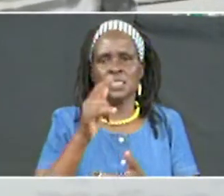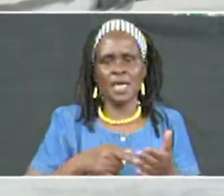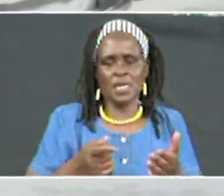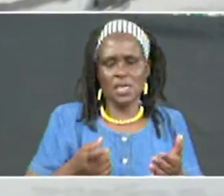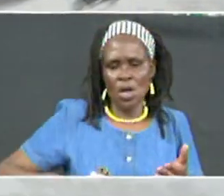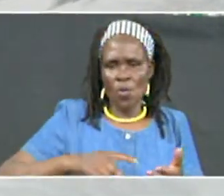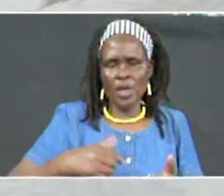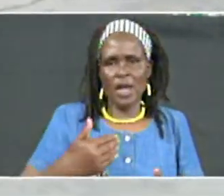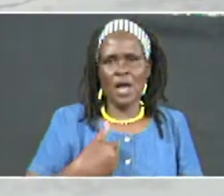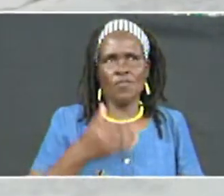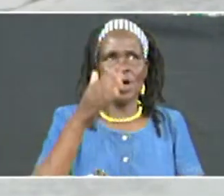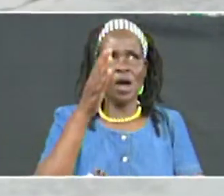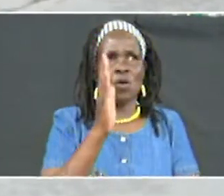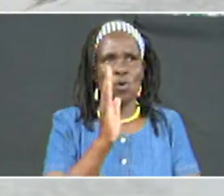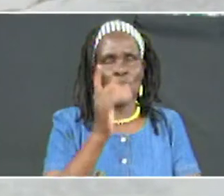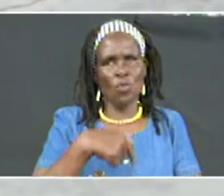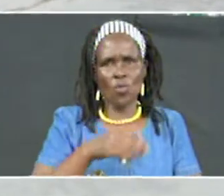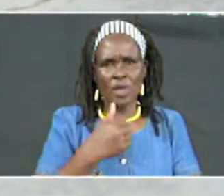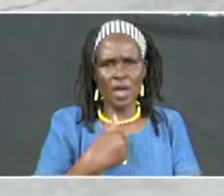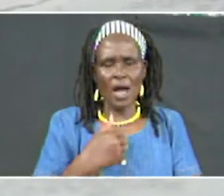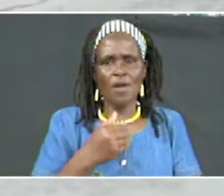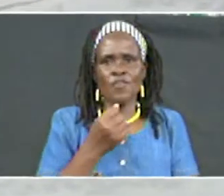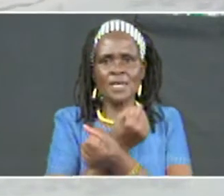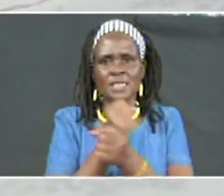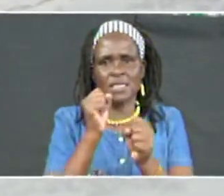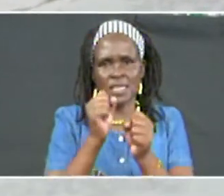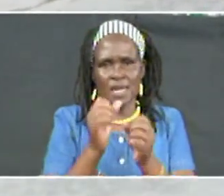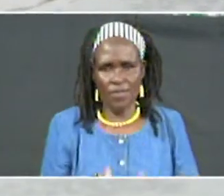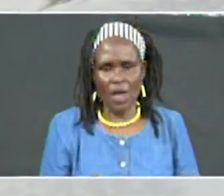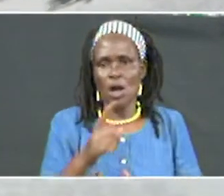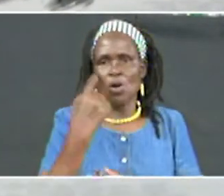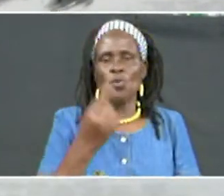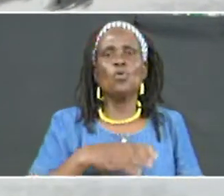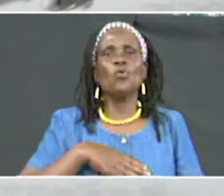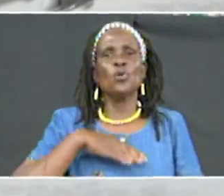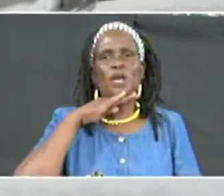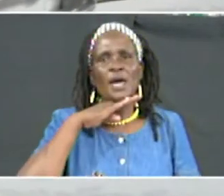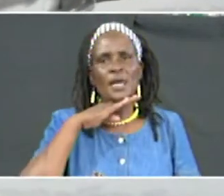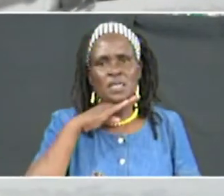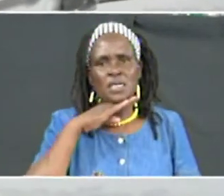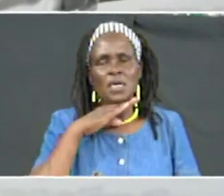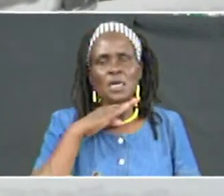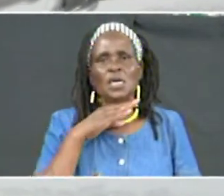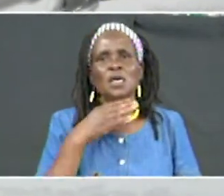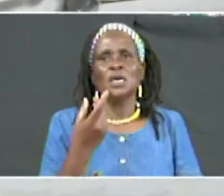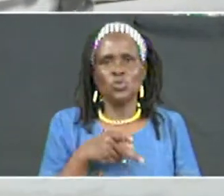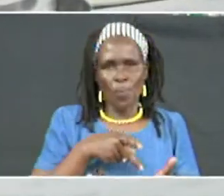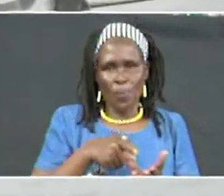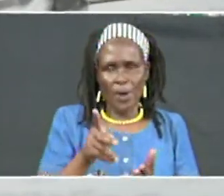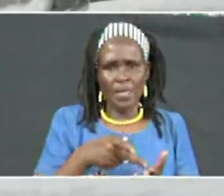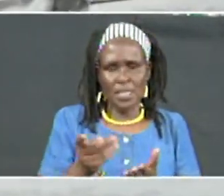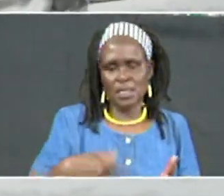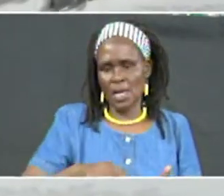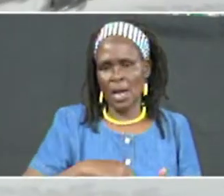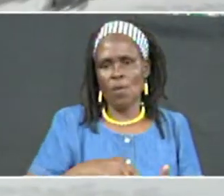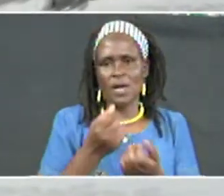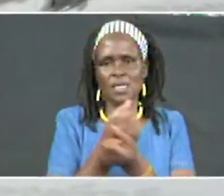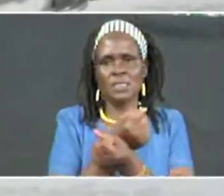a God, we have a Savior who died to purchase our salvation.